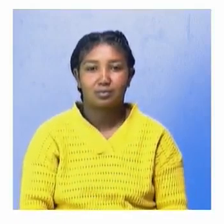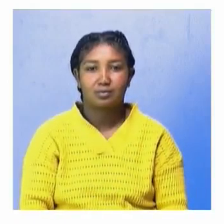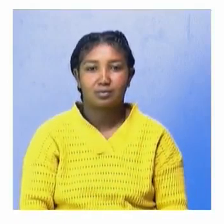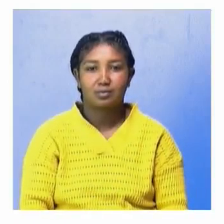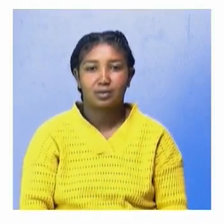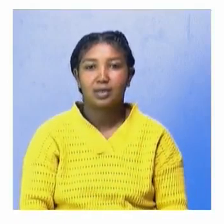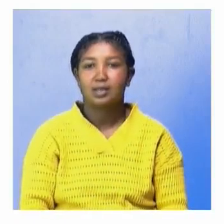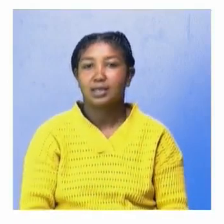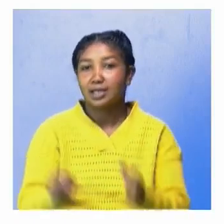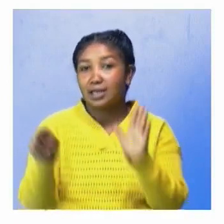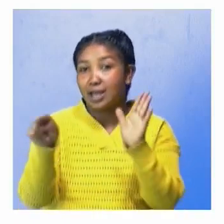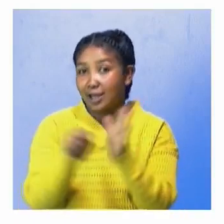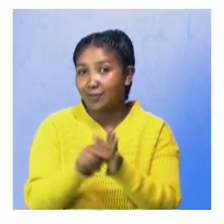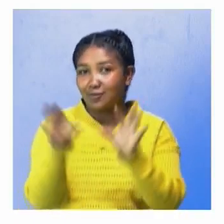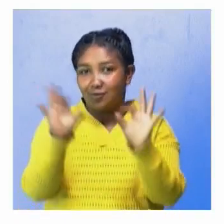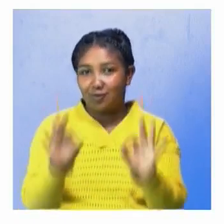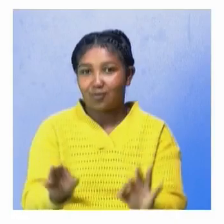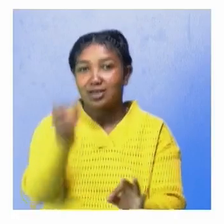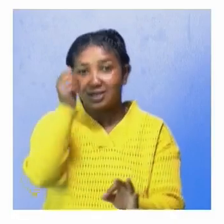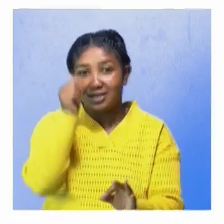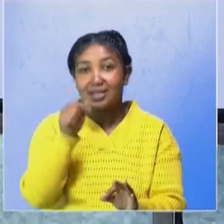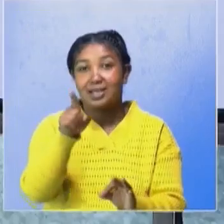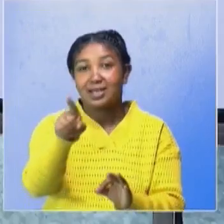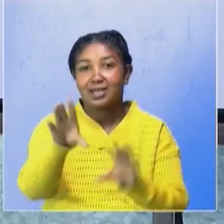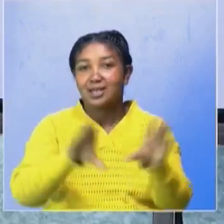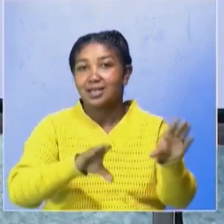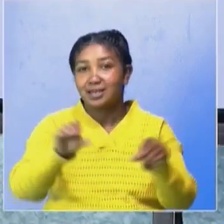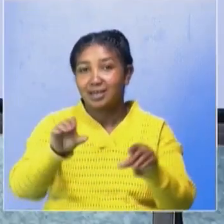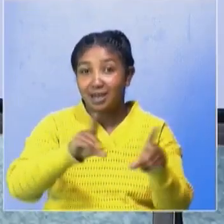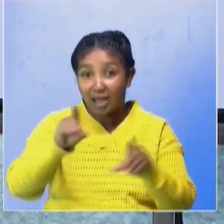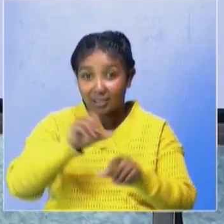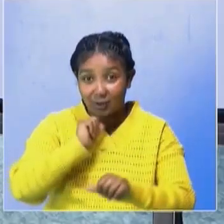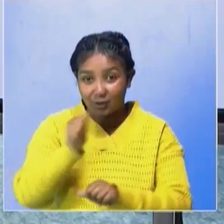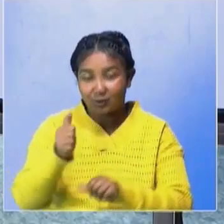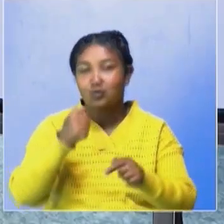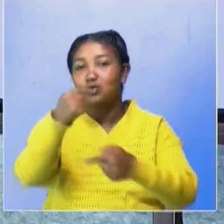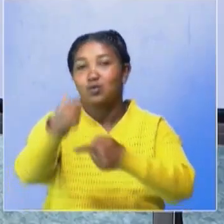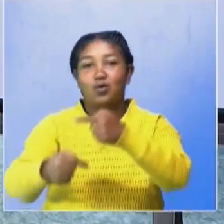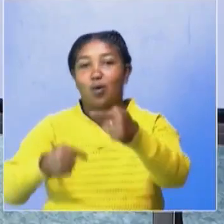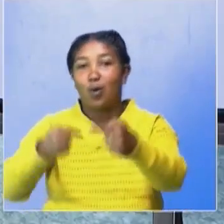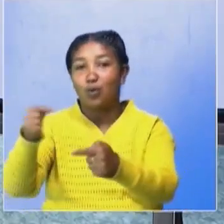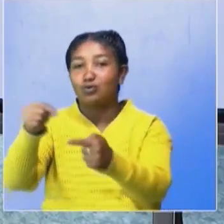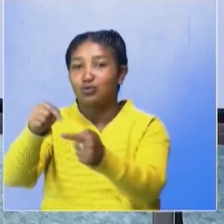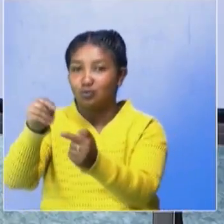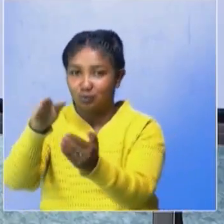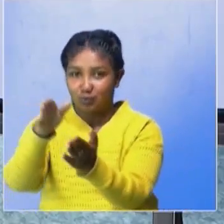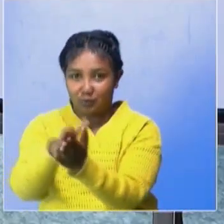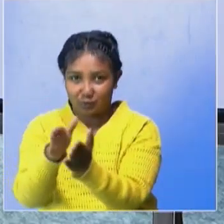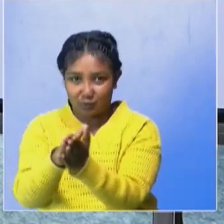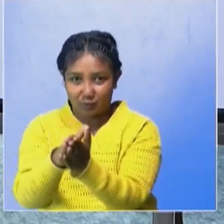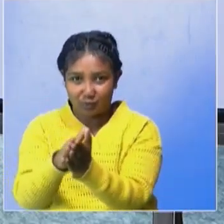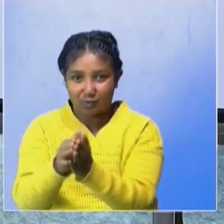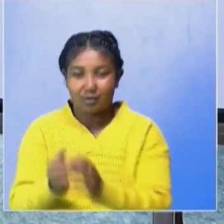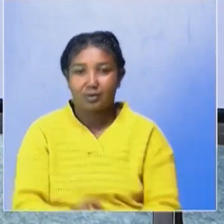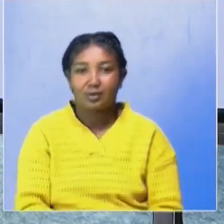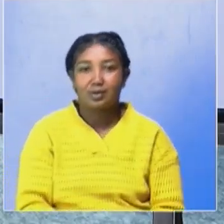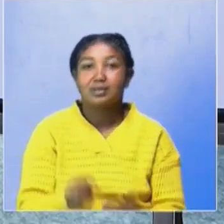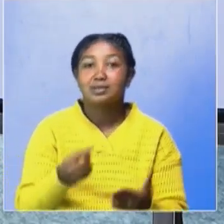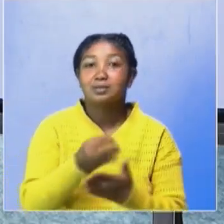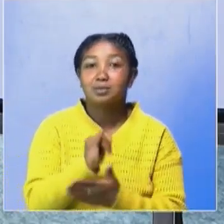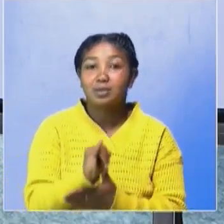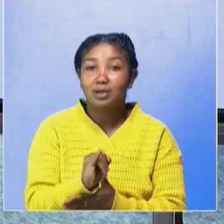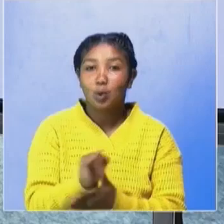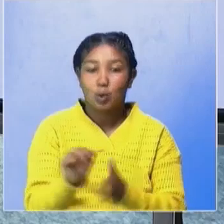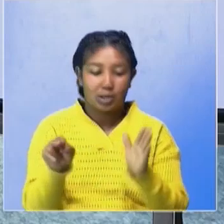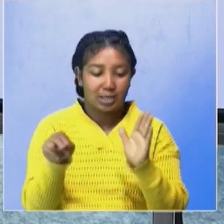This is the negative form. He does not go to school. This is